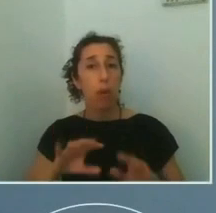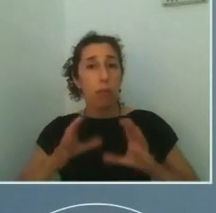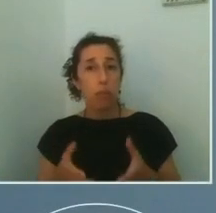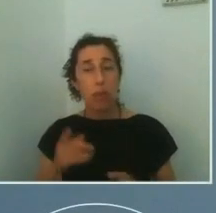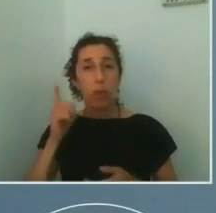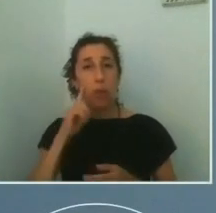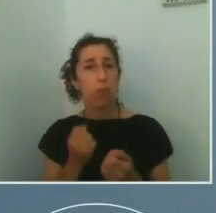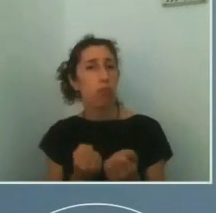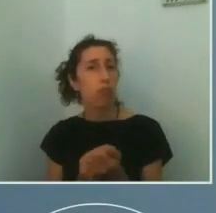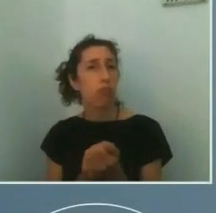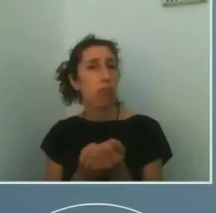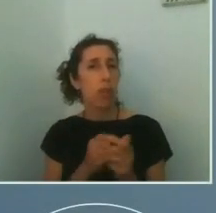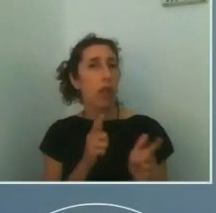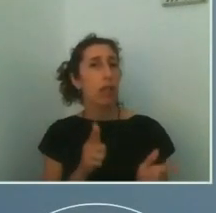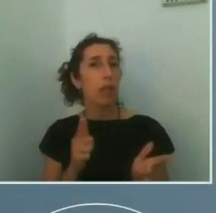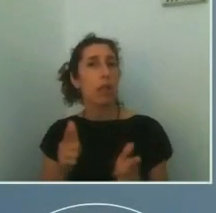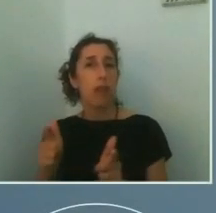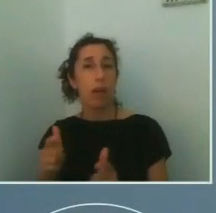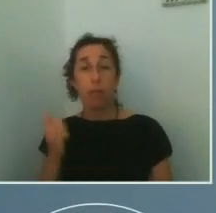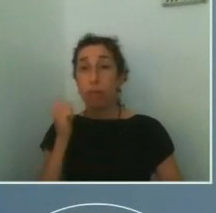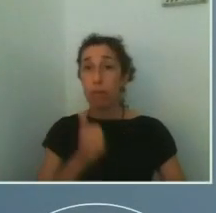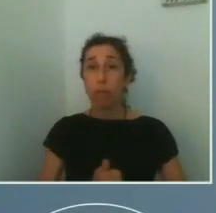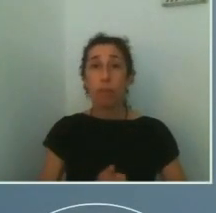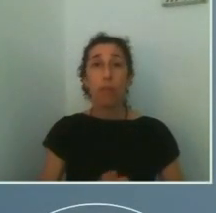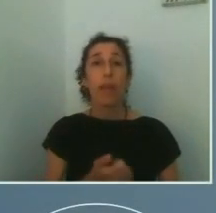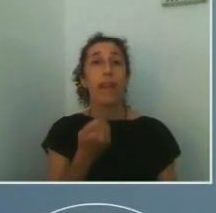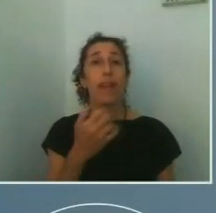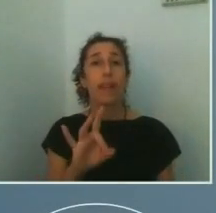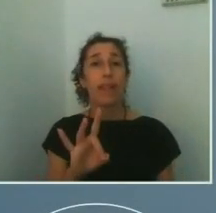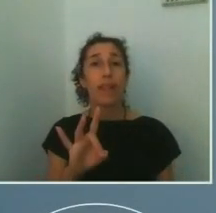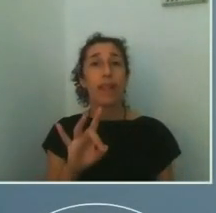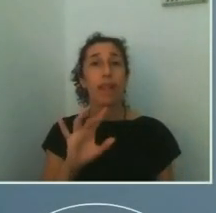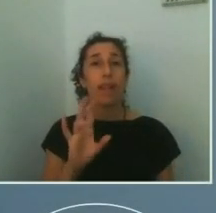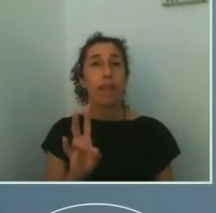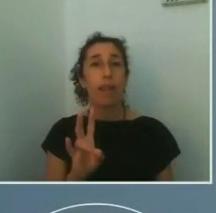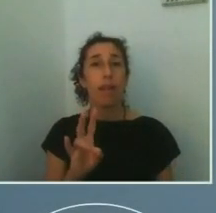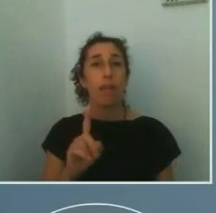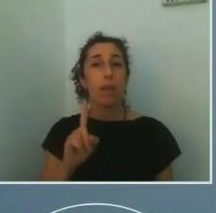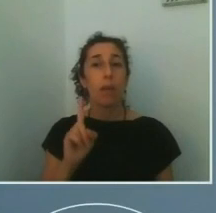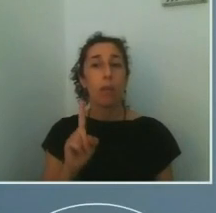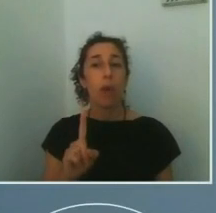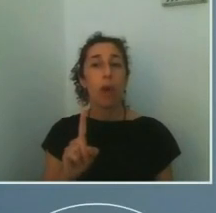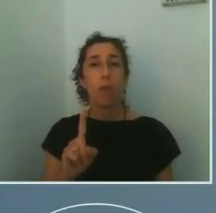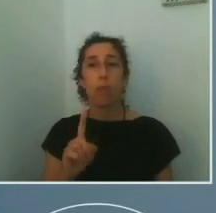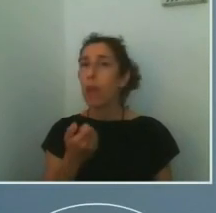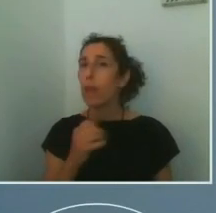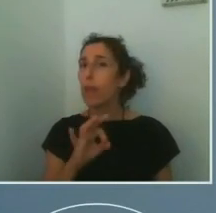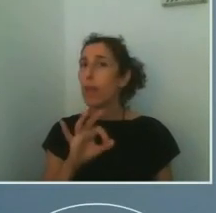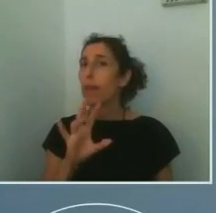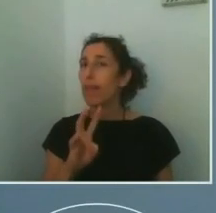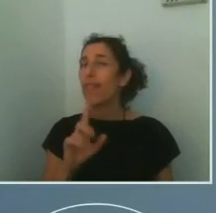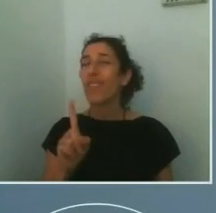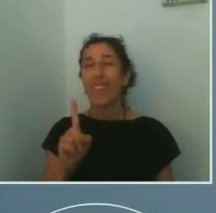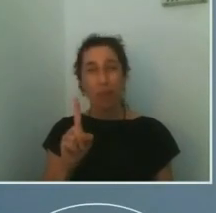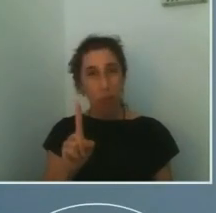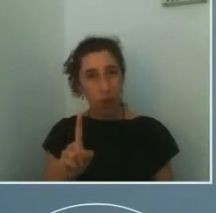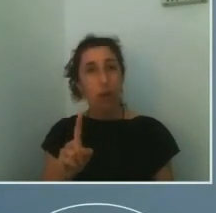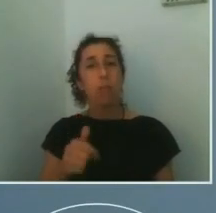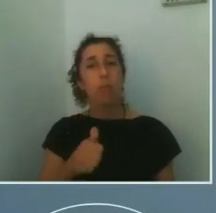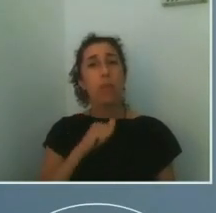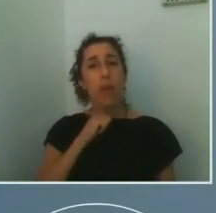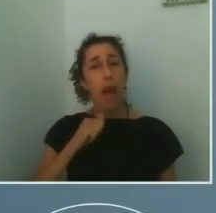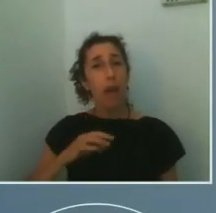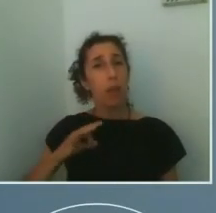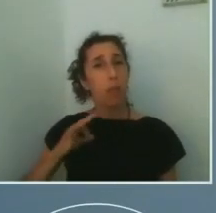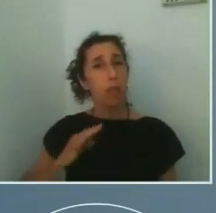to sound. And so when she comes down with this, and she said all the right things, we're following facts, we're following law, but there's some concern that this is going to